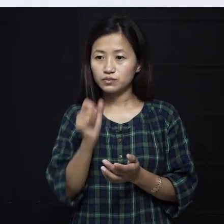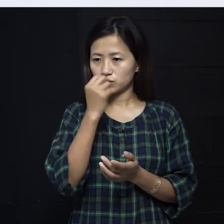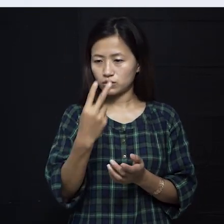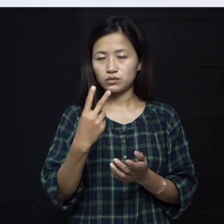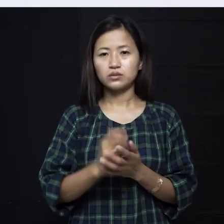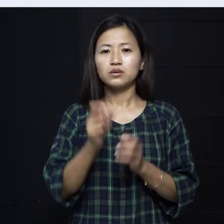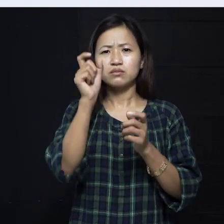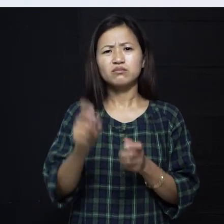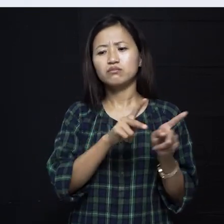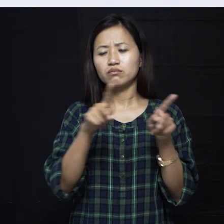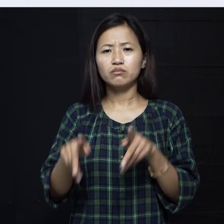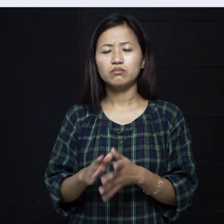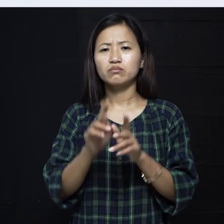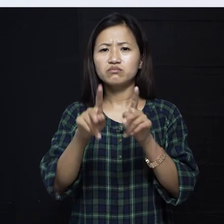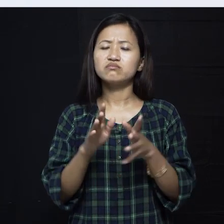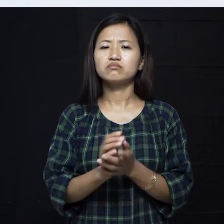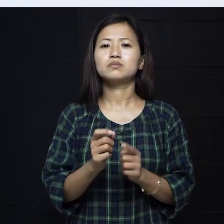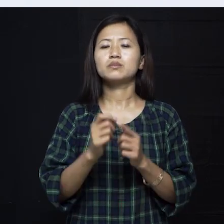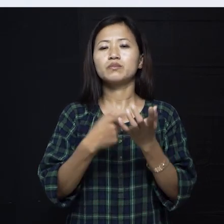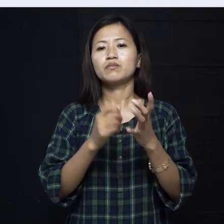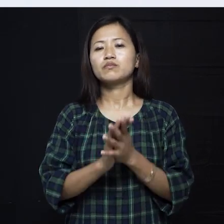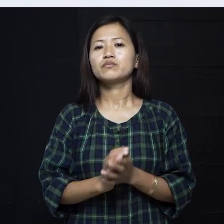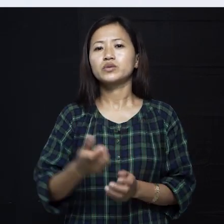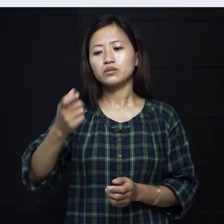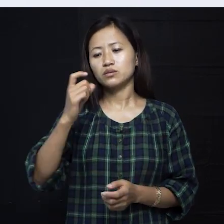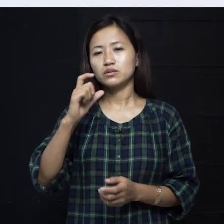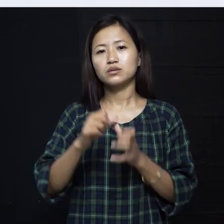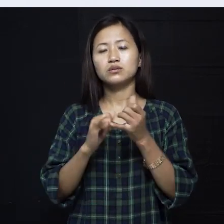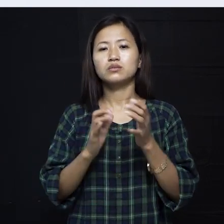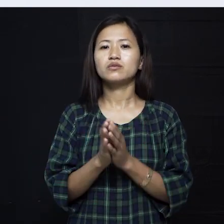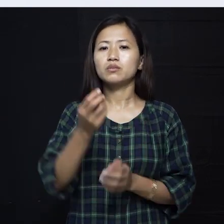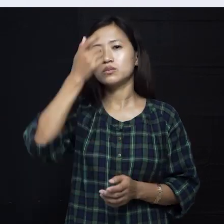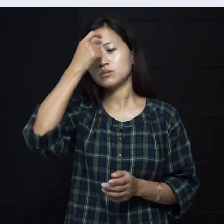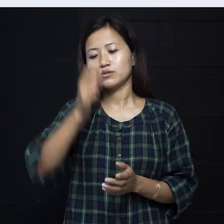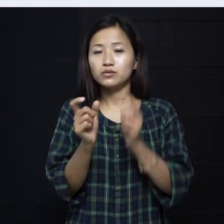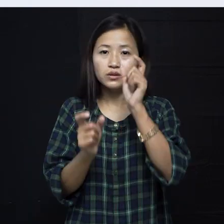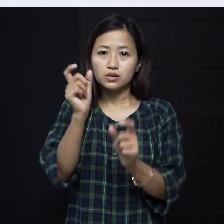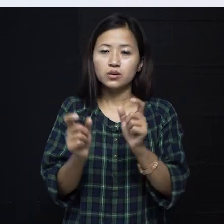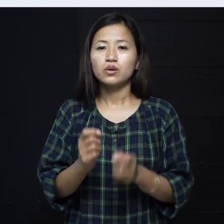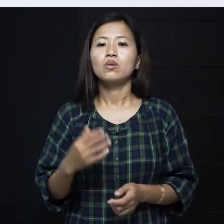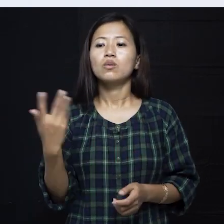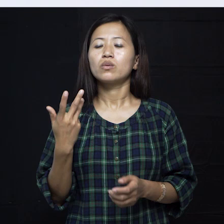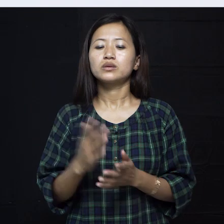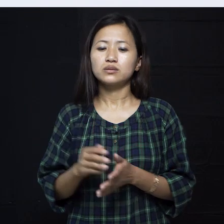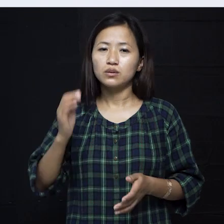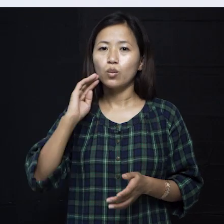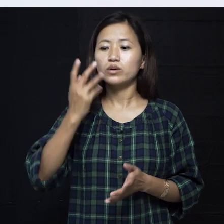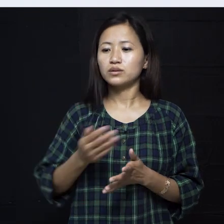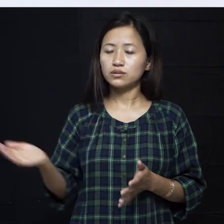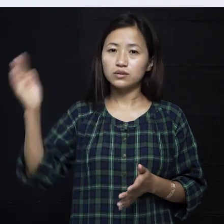look after it properly, and that is why it causes problems for the people. When it comes to roadways, we have discussed